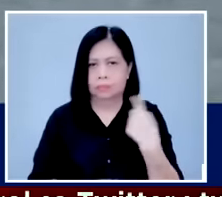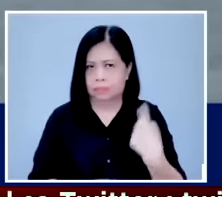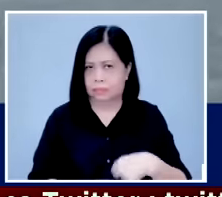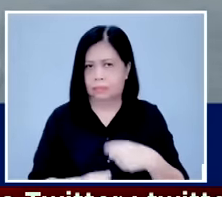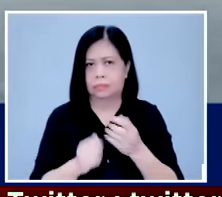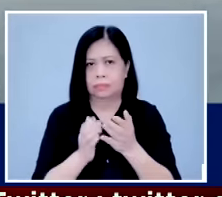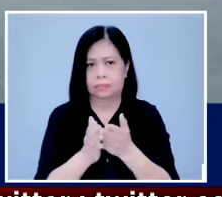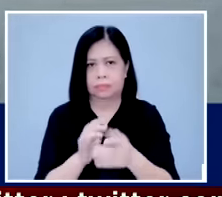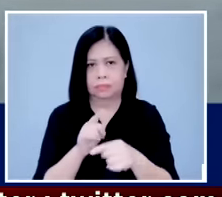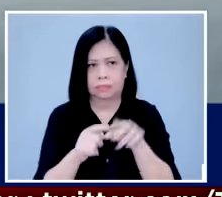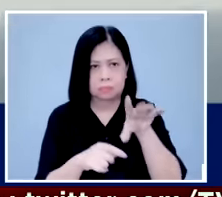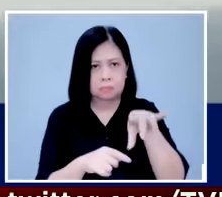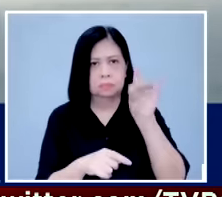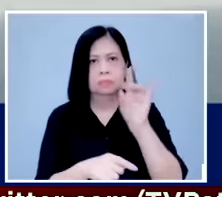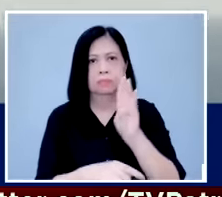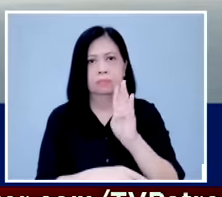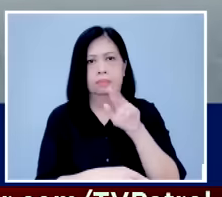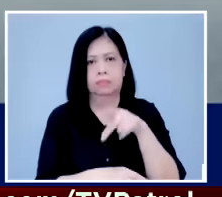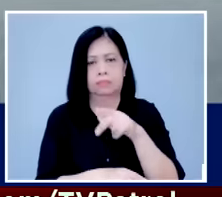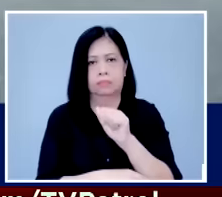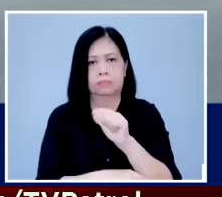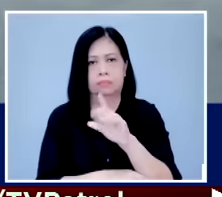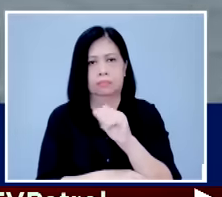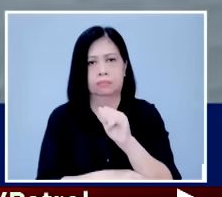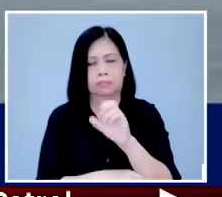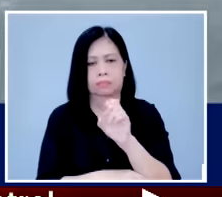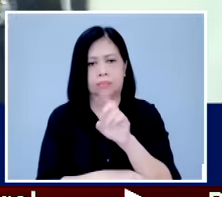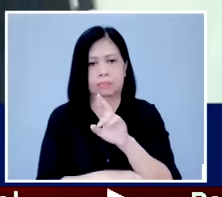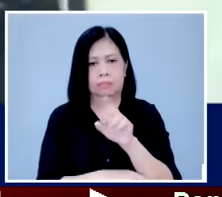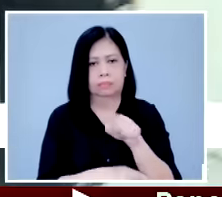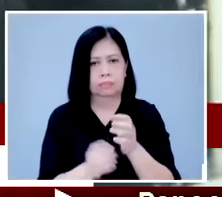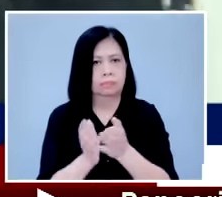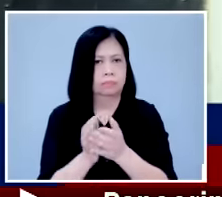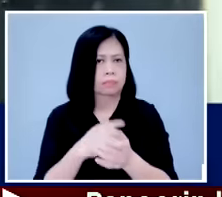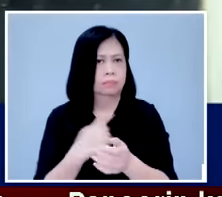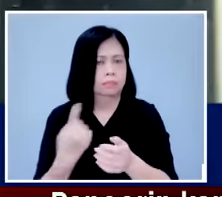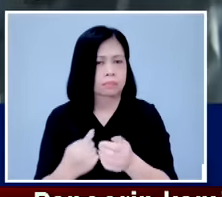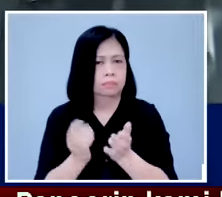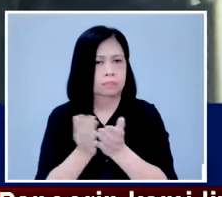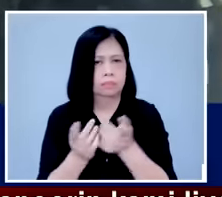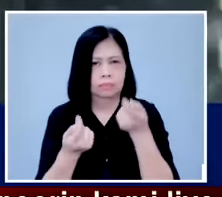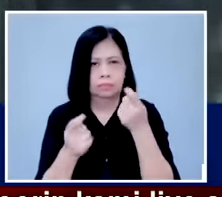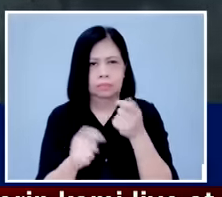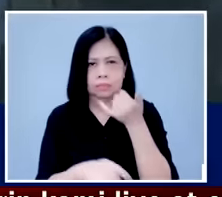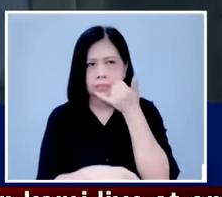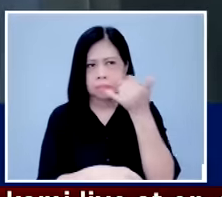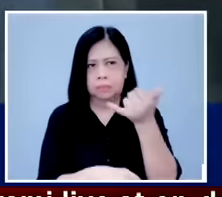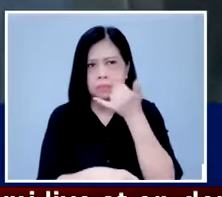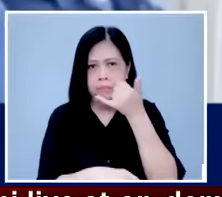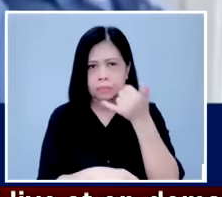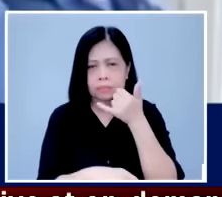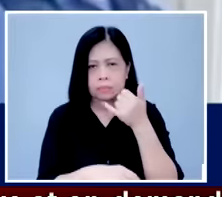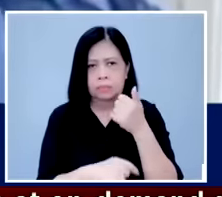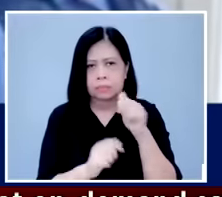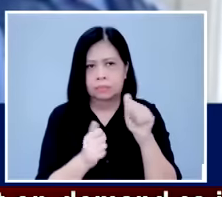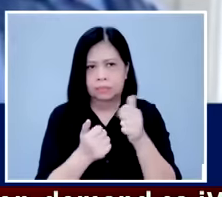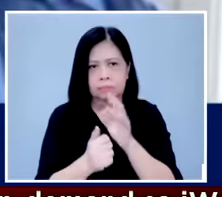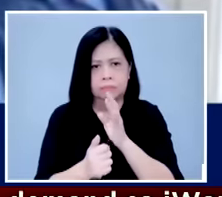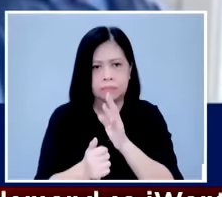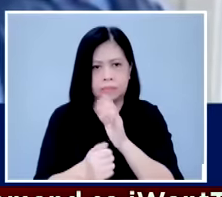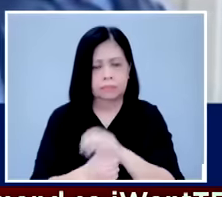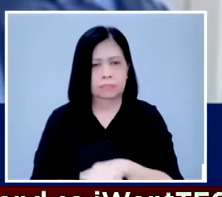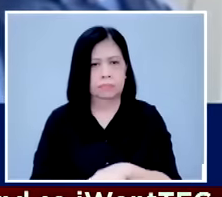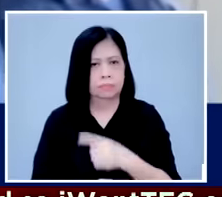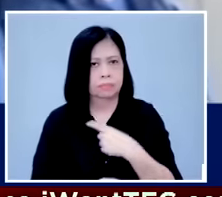Nang ma-detect ng BRP Alcaraz ang Warship 174 ng China, sinubukan nila itong i-radio challenge. China